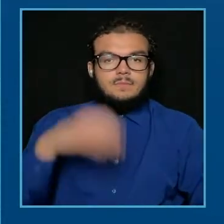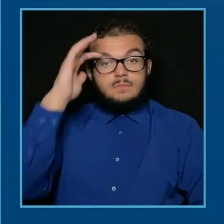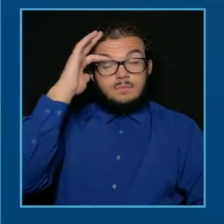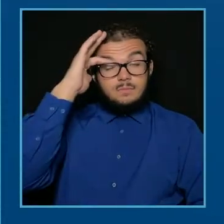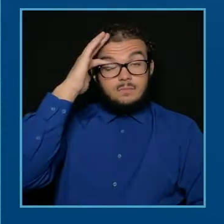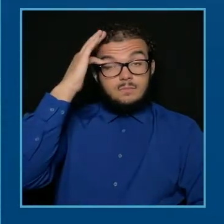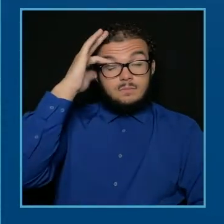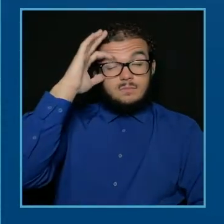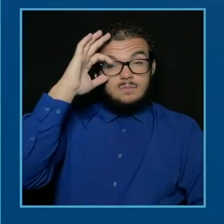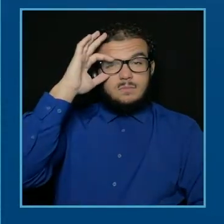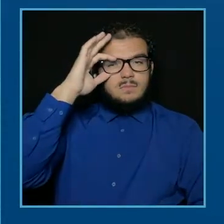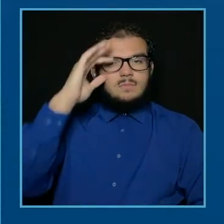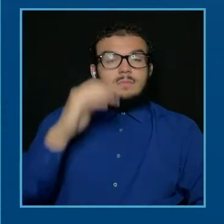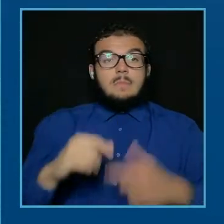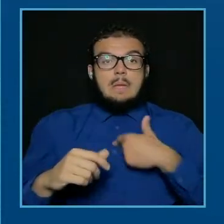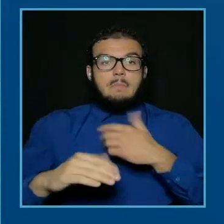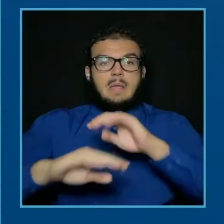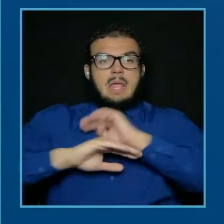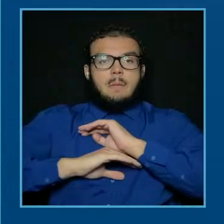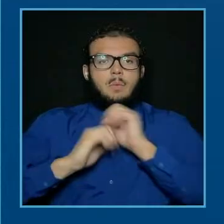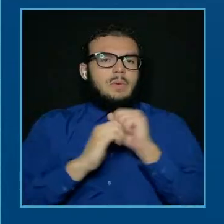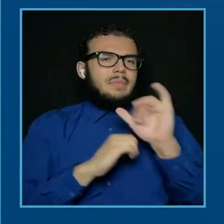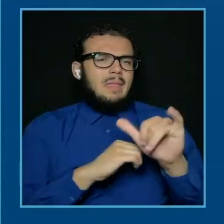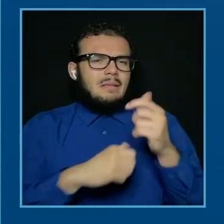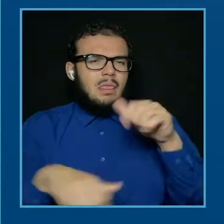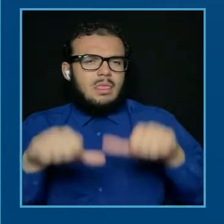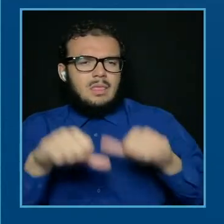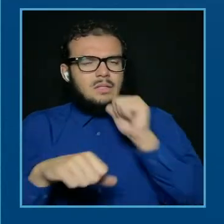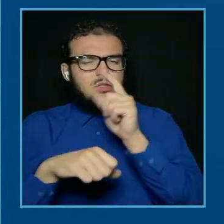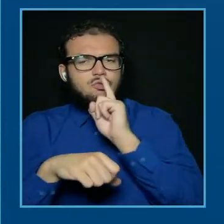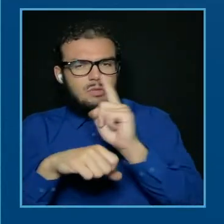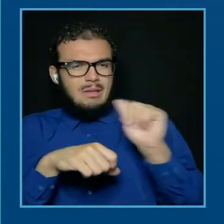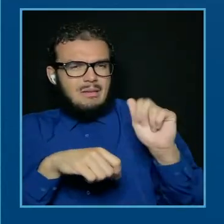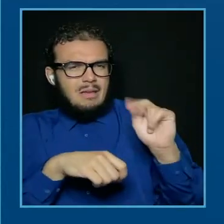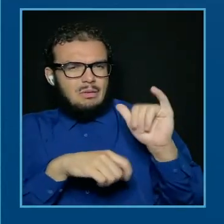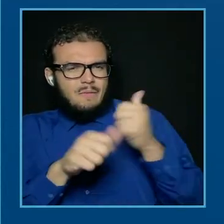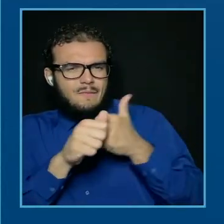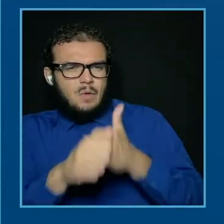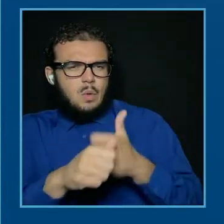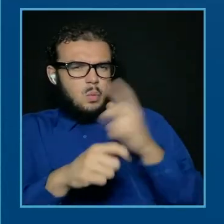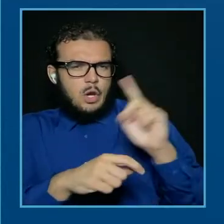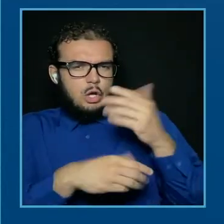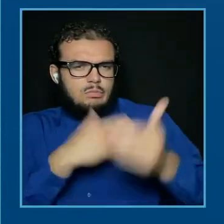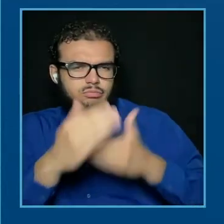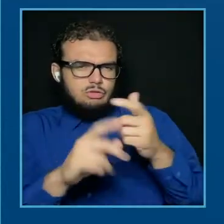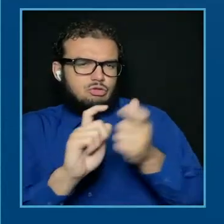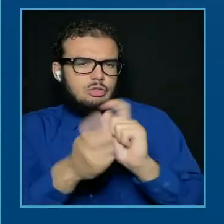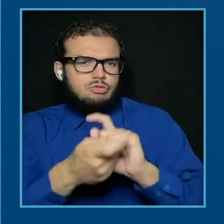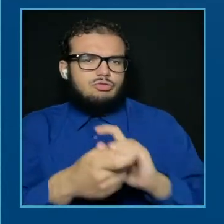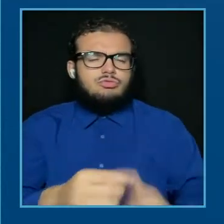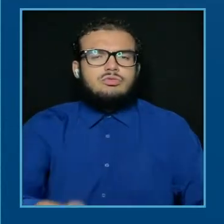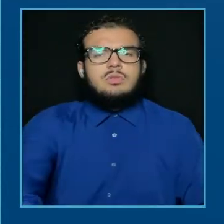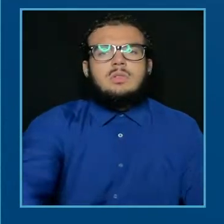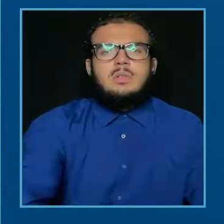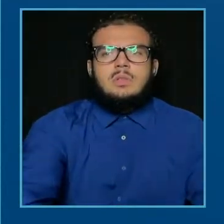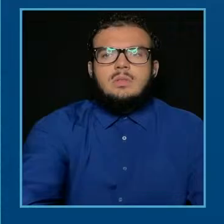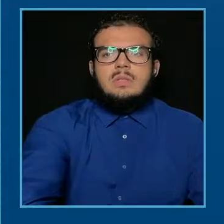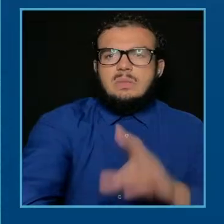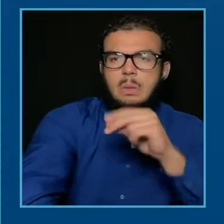So I'm happy with that. I'm just not sure. Andy, are you following exactly where we should make that change? No, can you please repeat